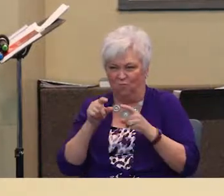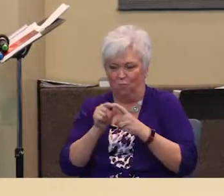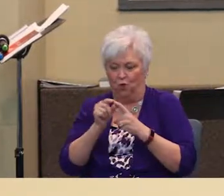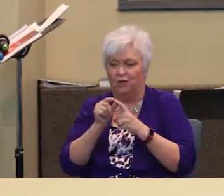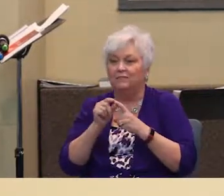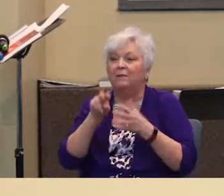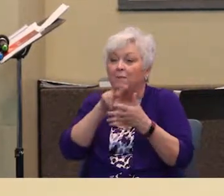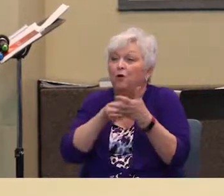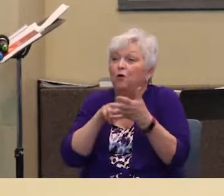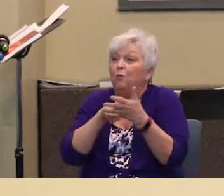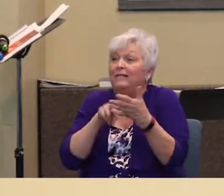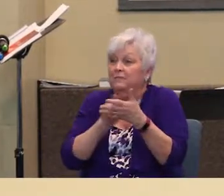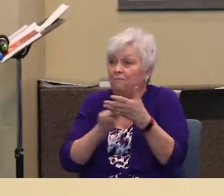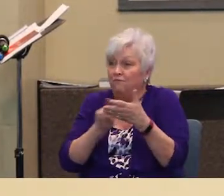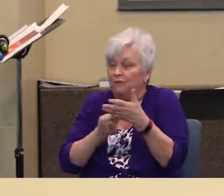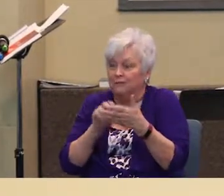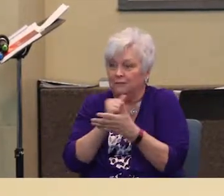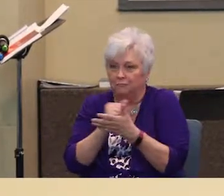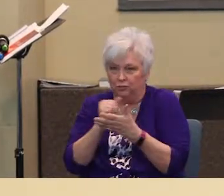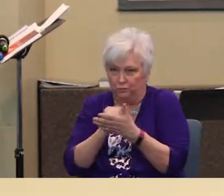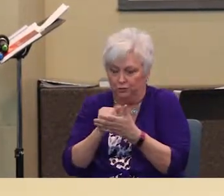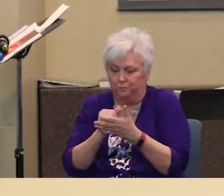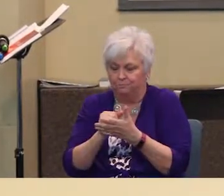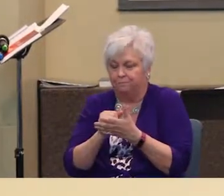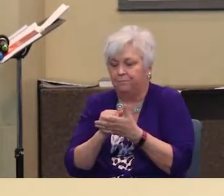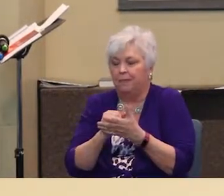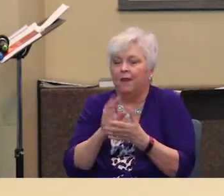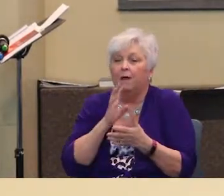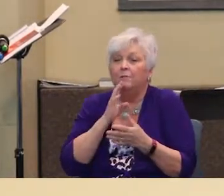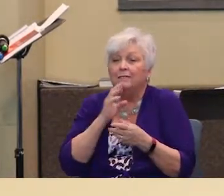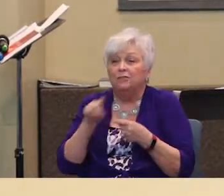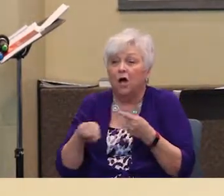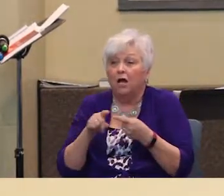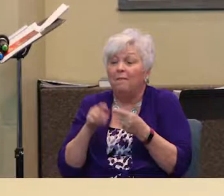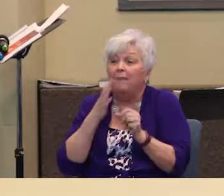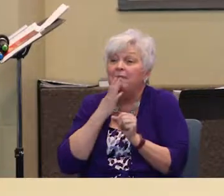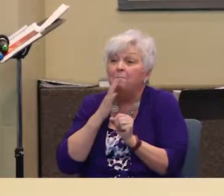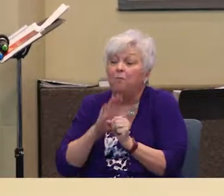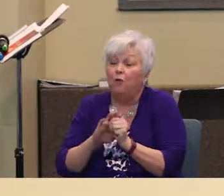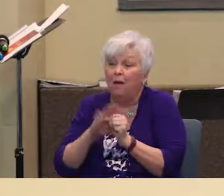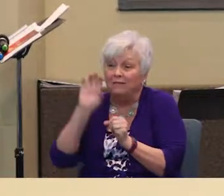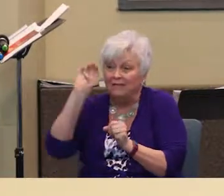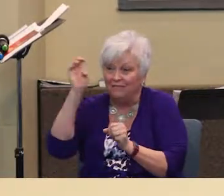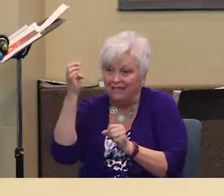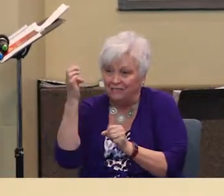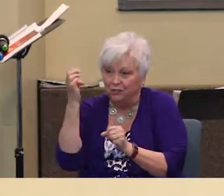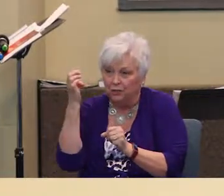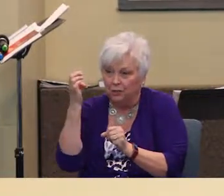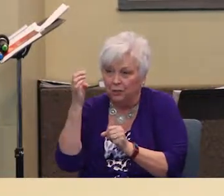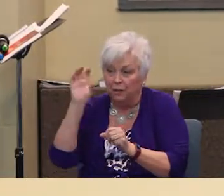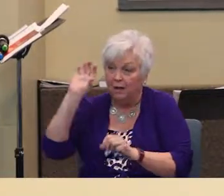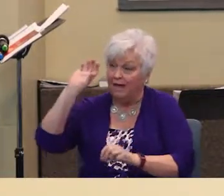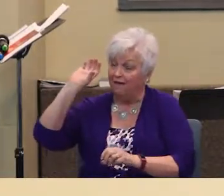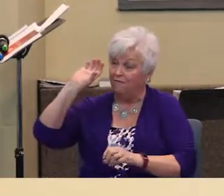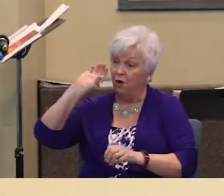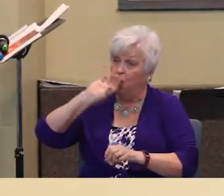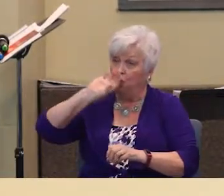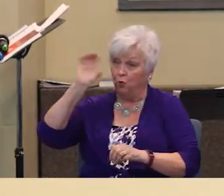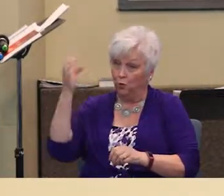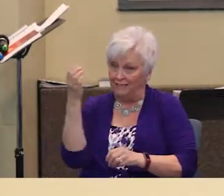I'm going to read some scripture to you. But I want to talk about the promise of Easter. Because if Christmas is the hope